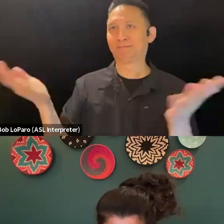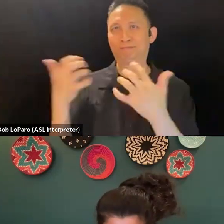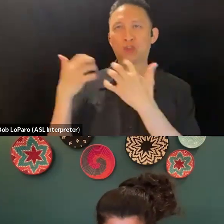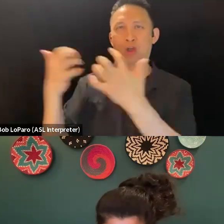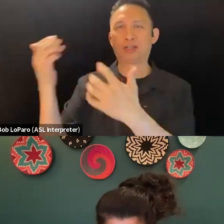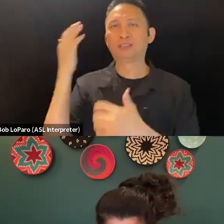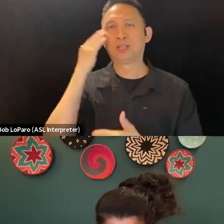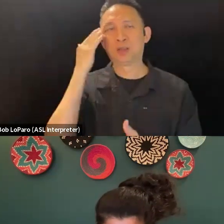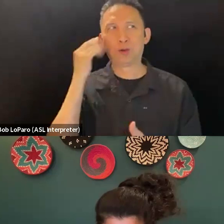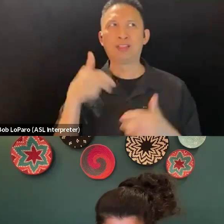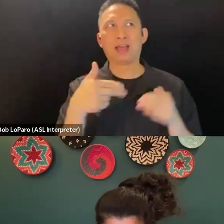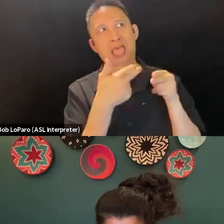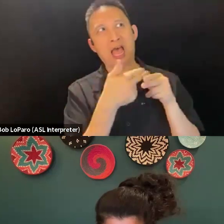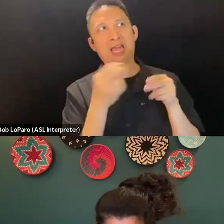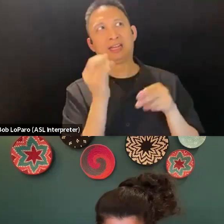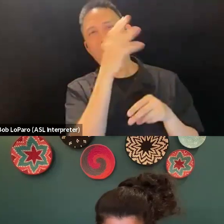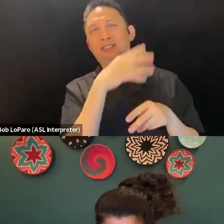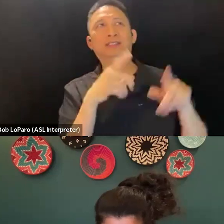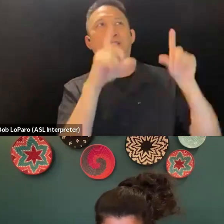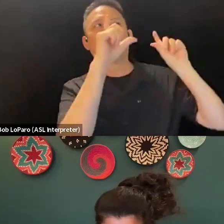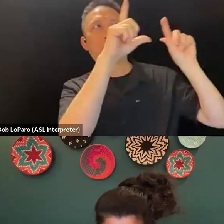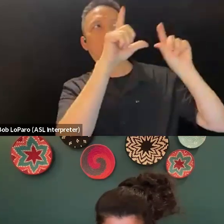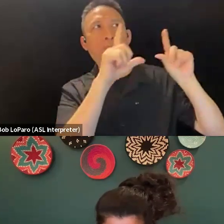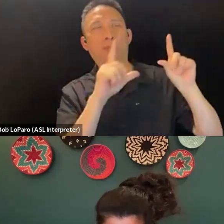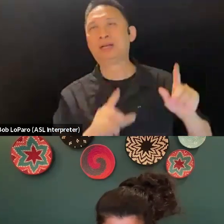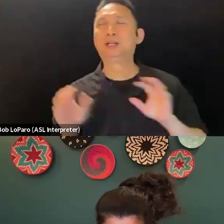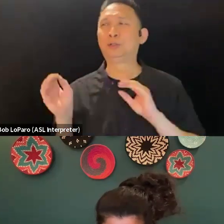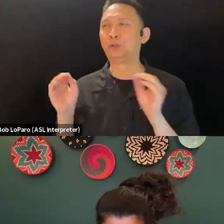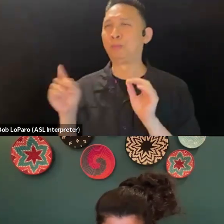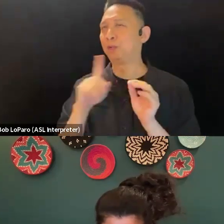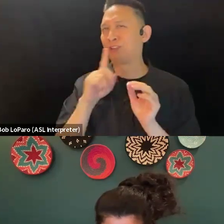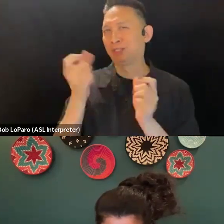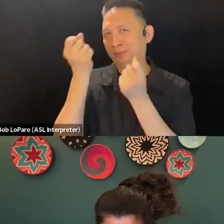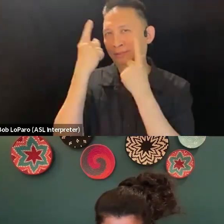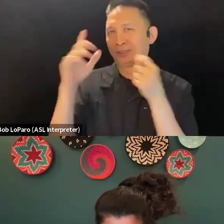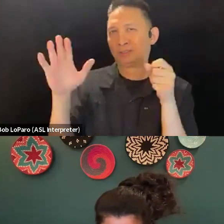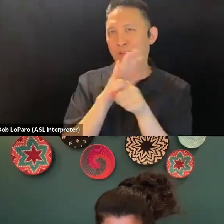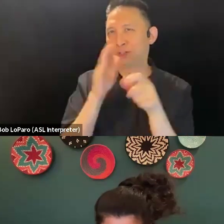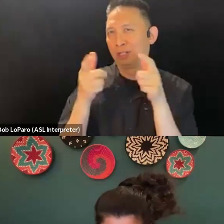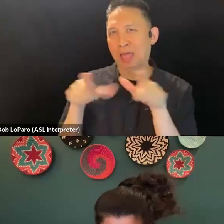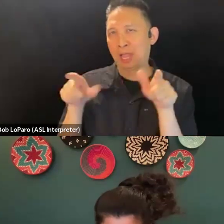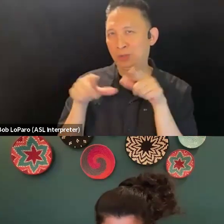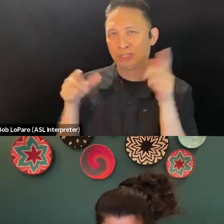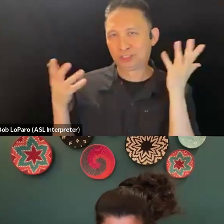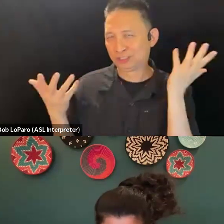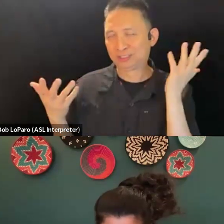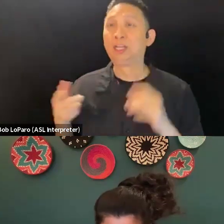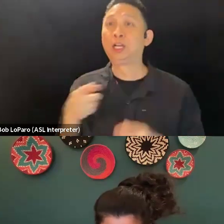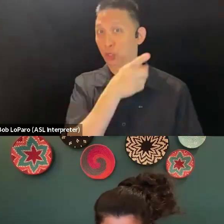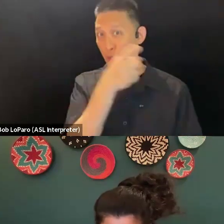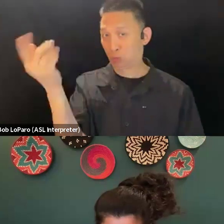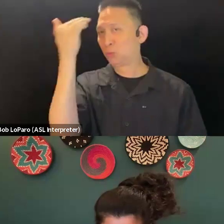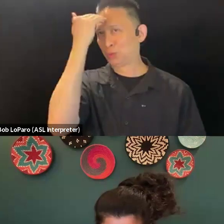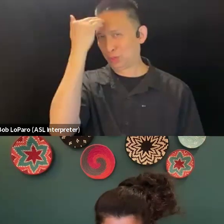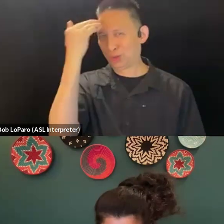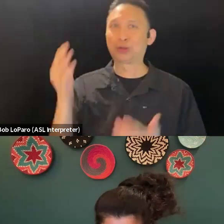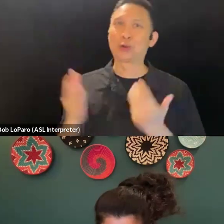of doggedly kind of chasing after them. One is that obviously most grants expect a kind of